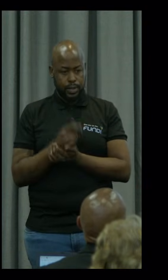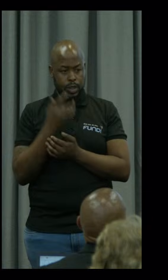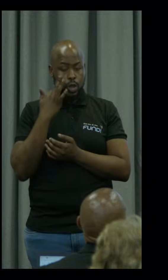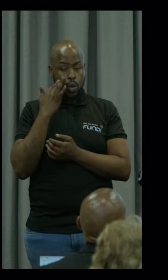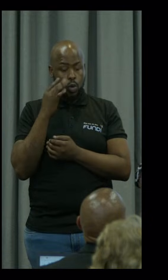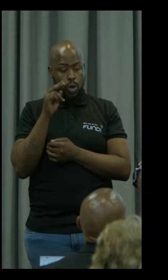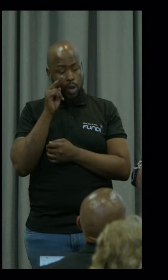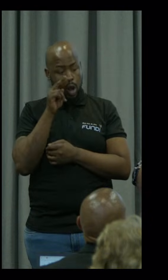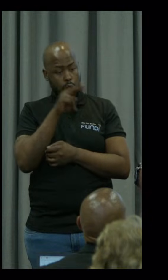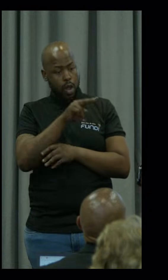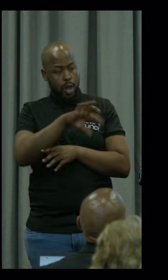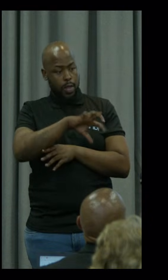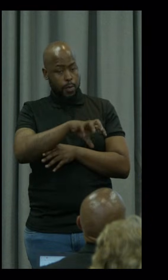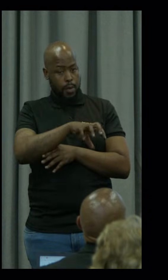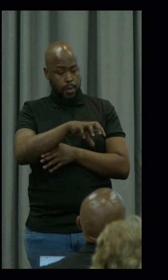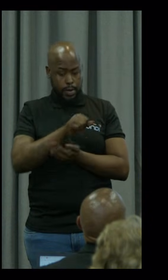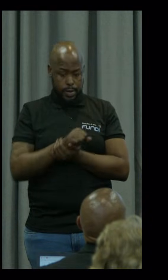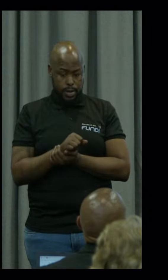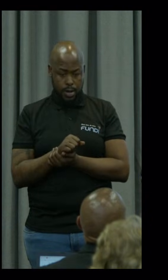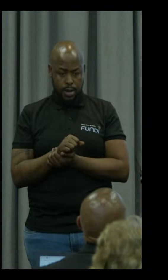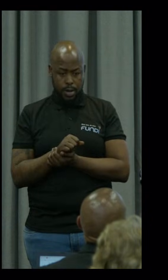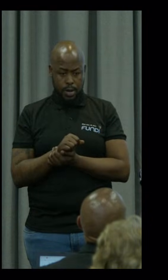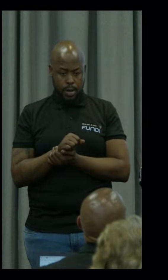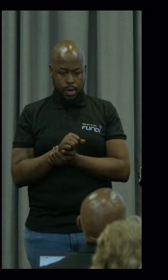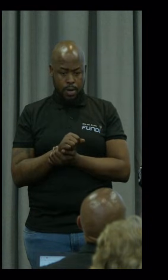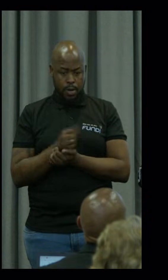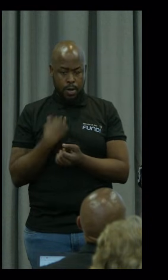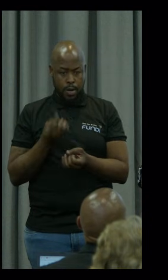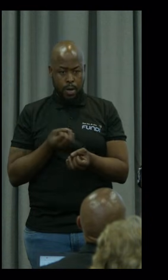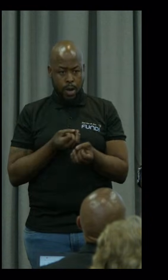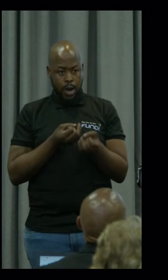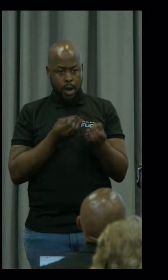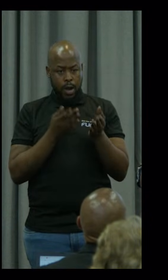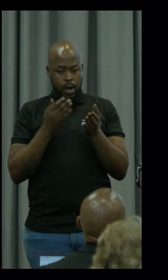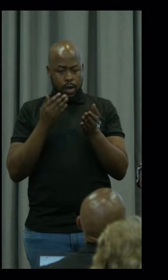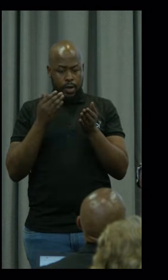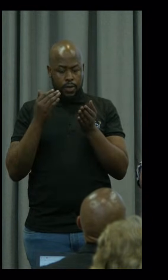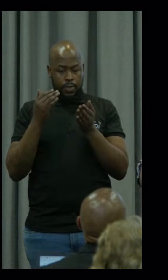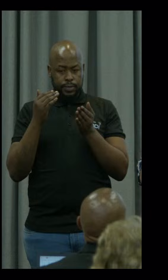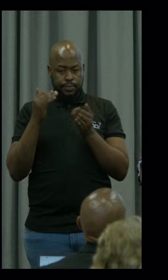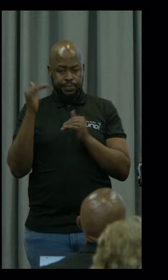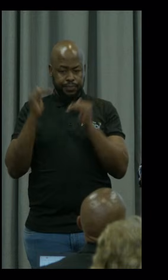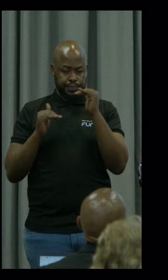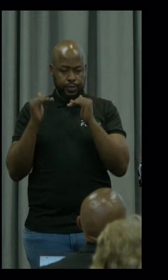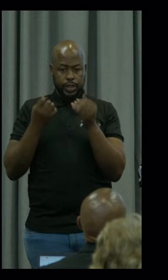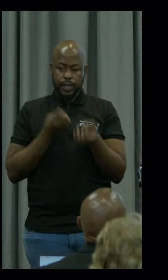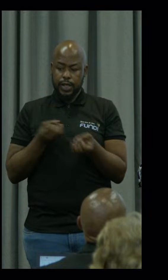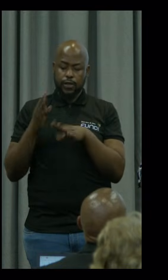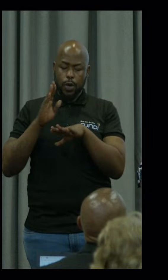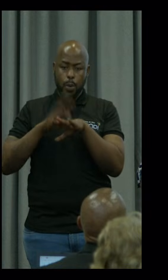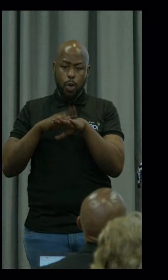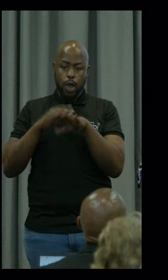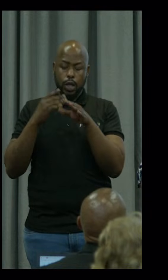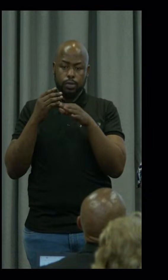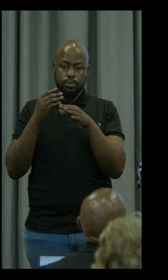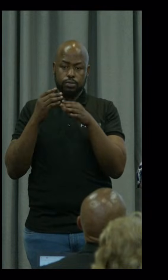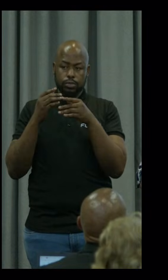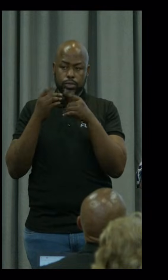the provinces, and they gave weightings to this, they were giving more than 2